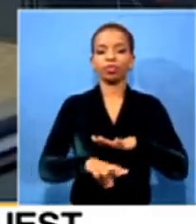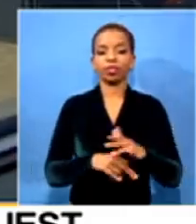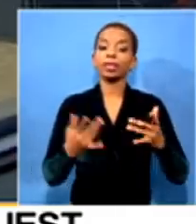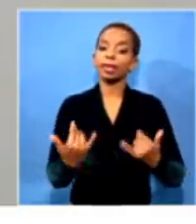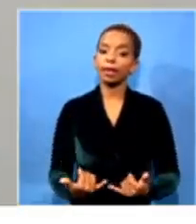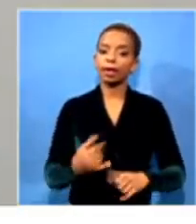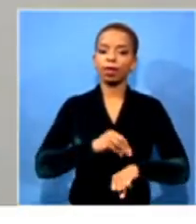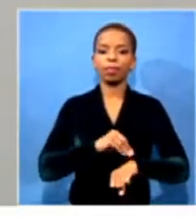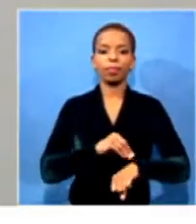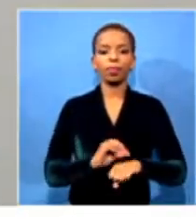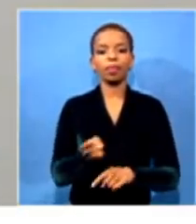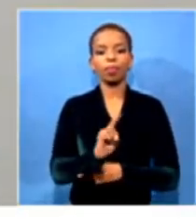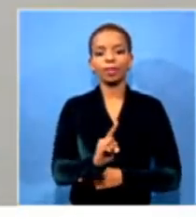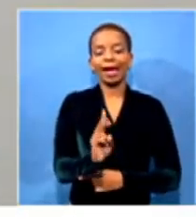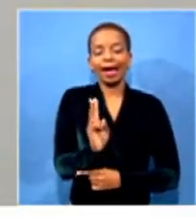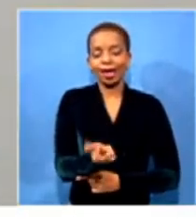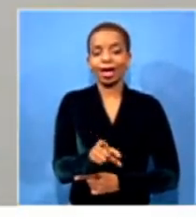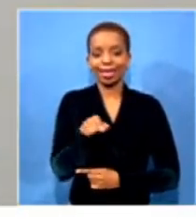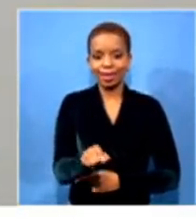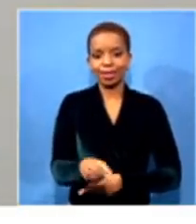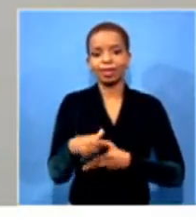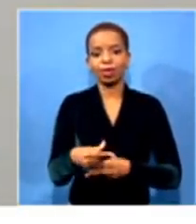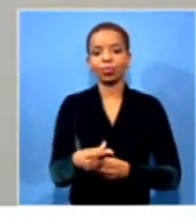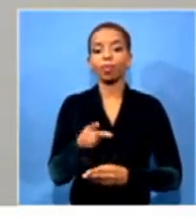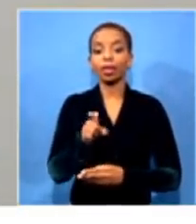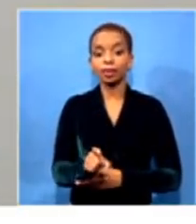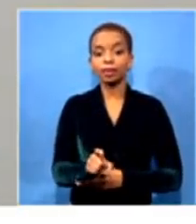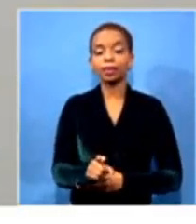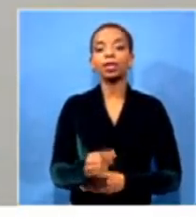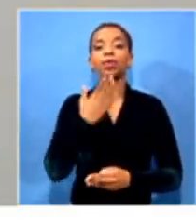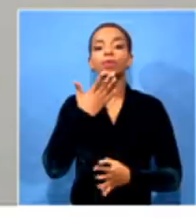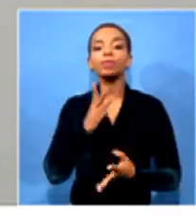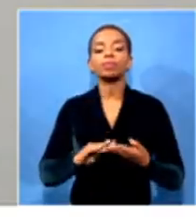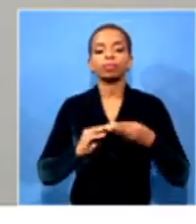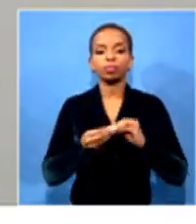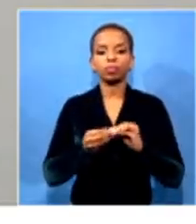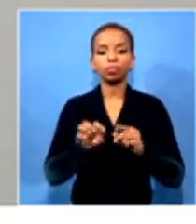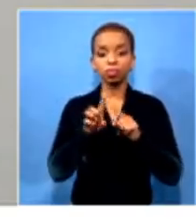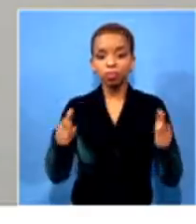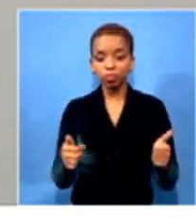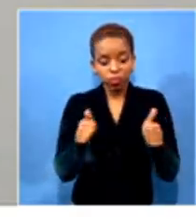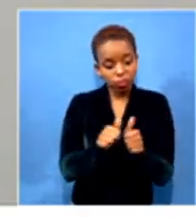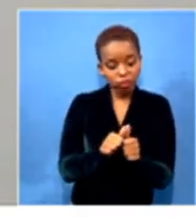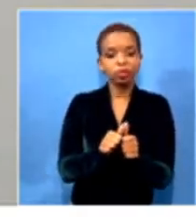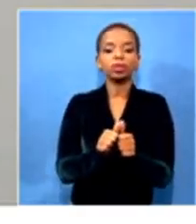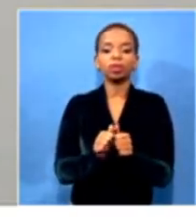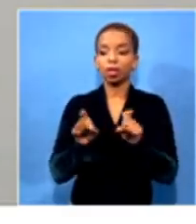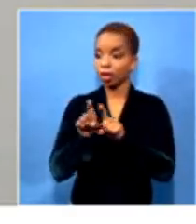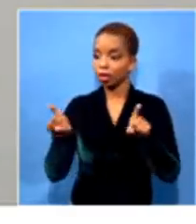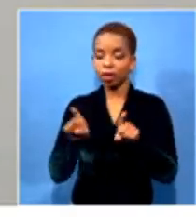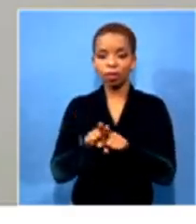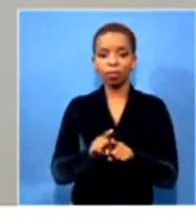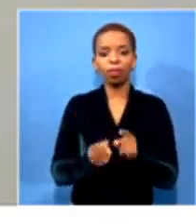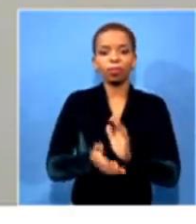that, again, this is a document that is being crafted by the same politicians whose track record in running even